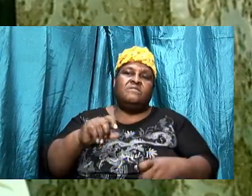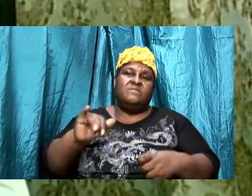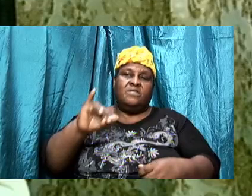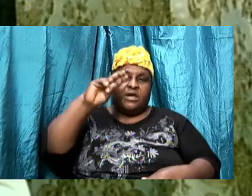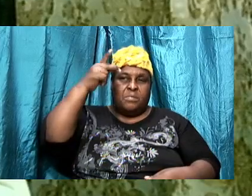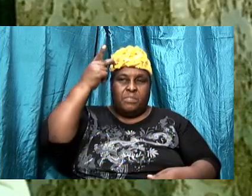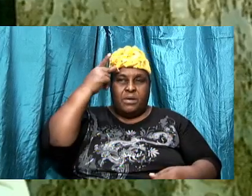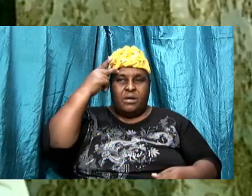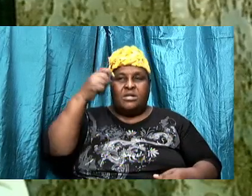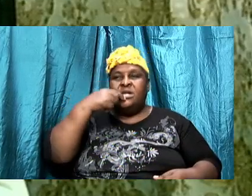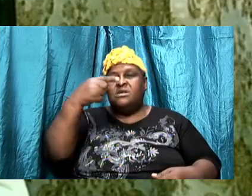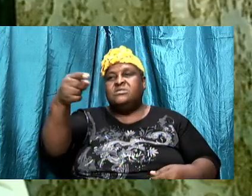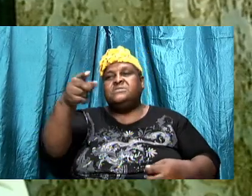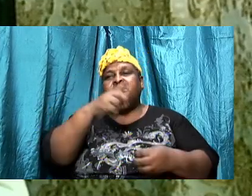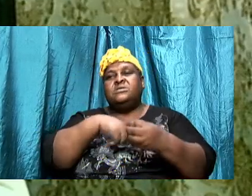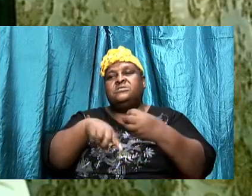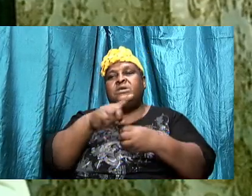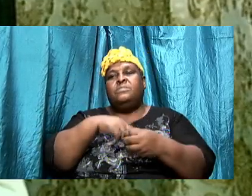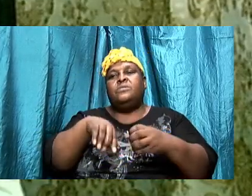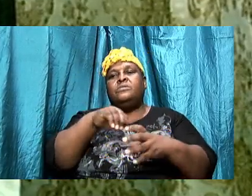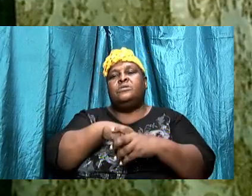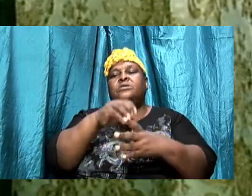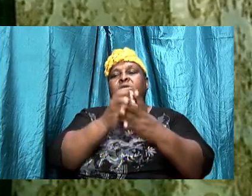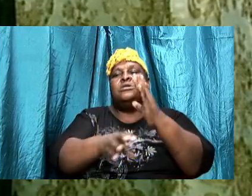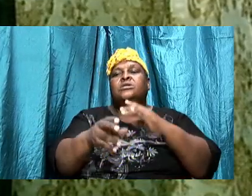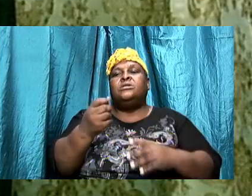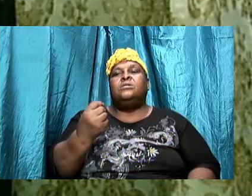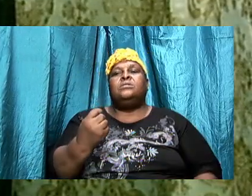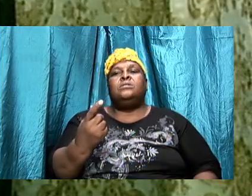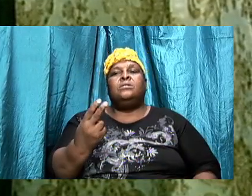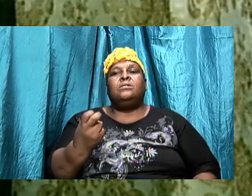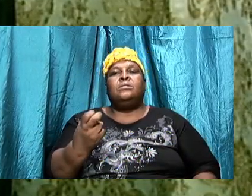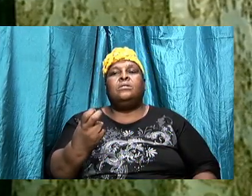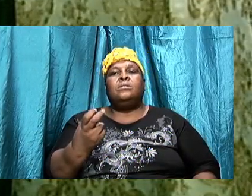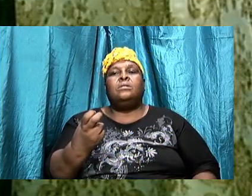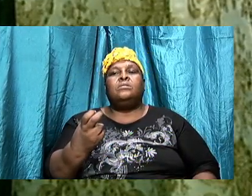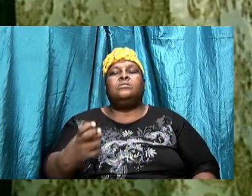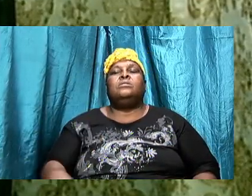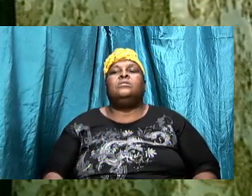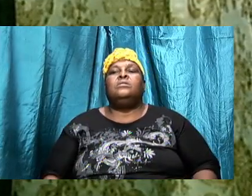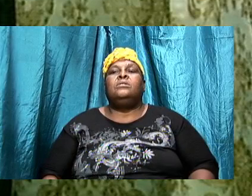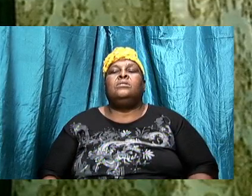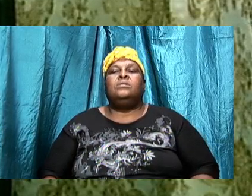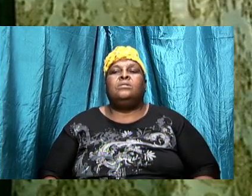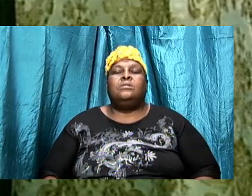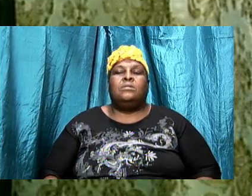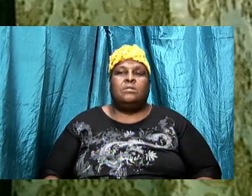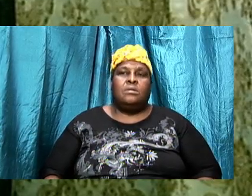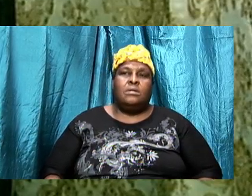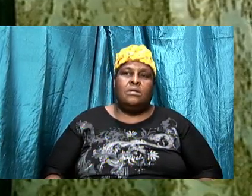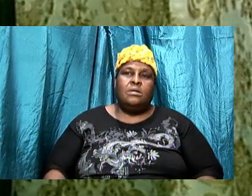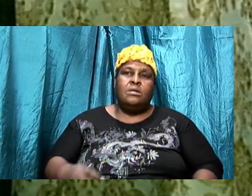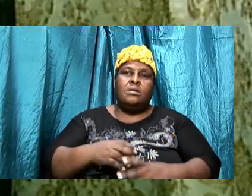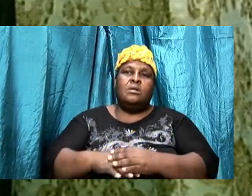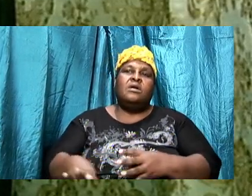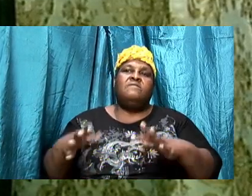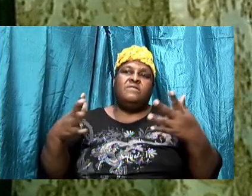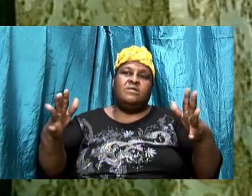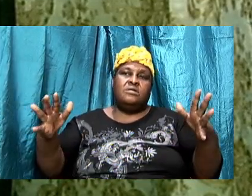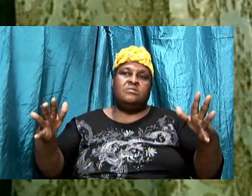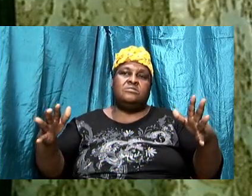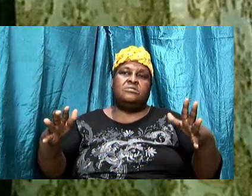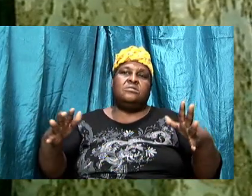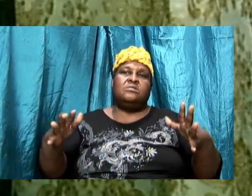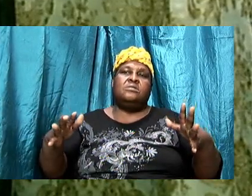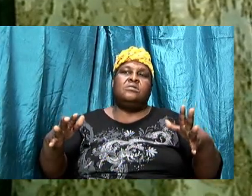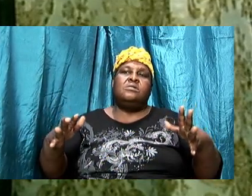discussed in chapter 12. And thus, in wrapping up this lesson in Corinth, he